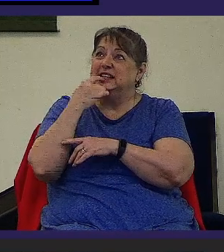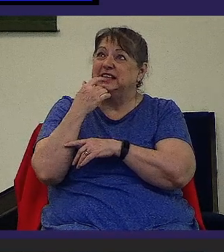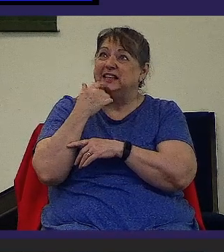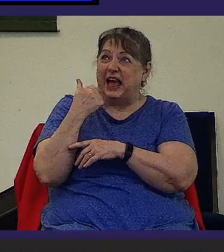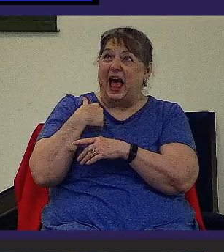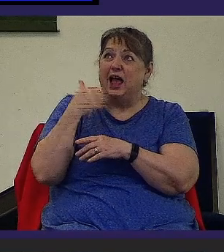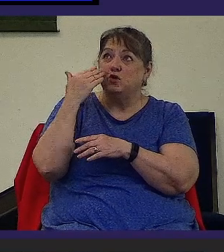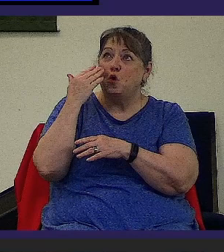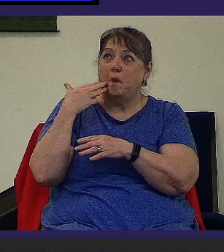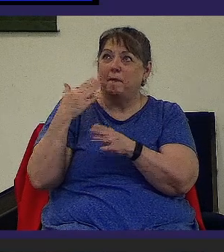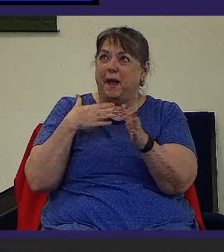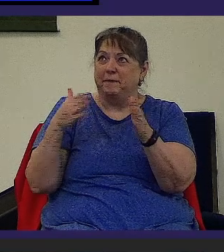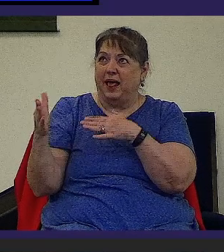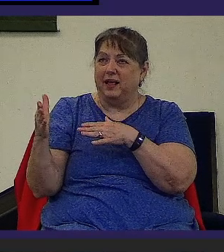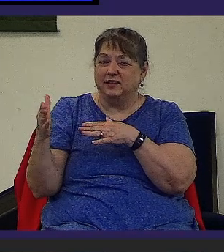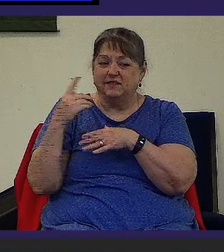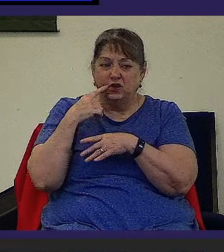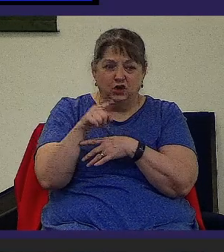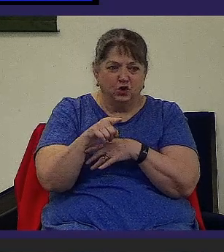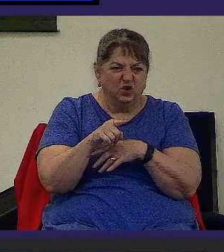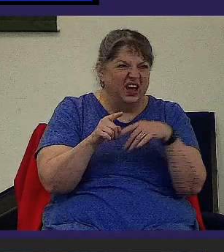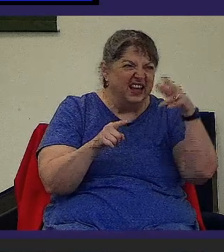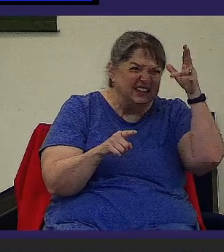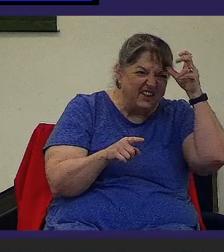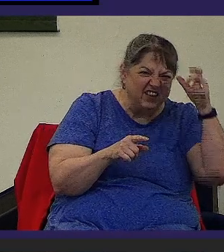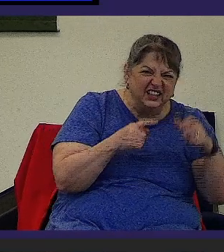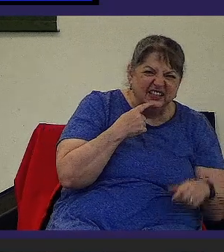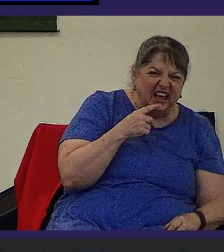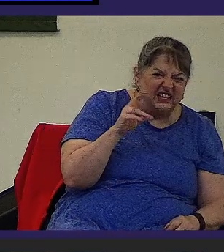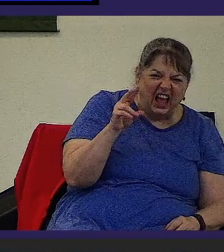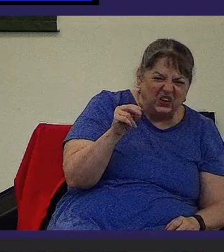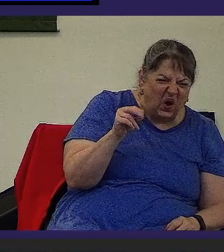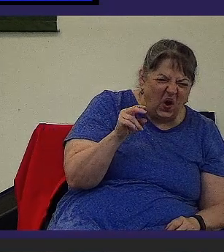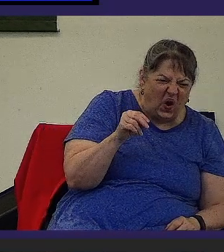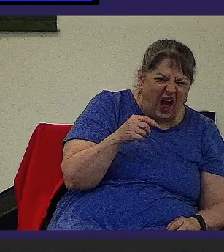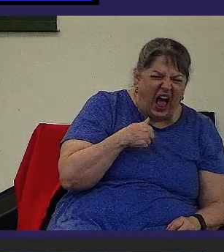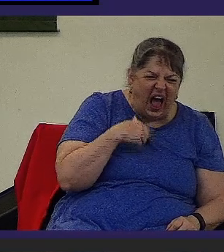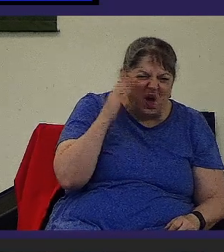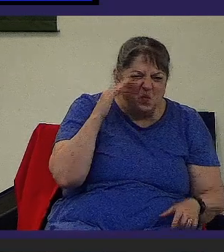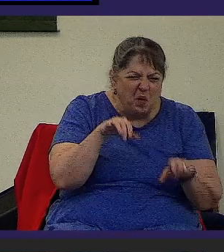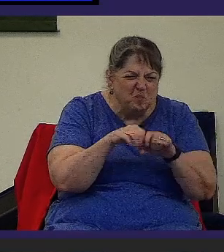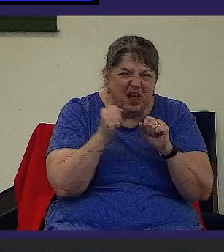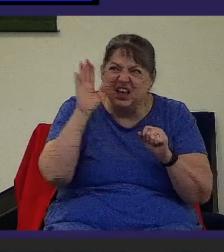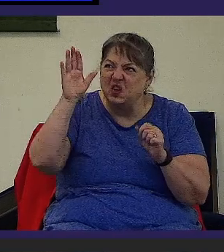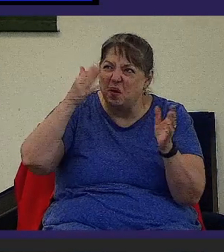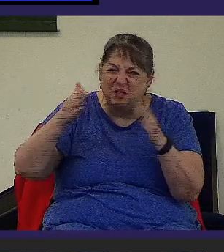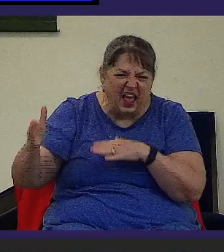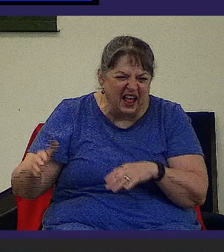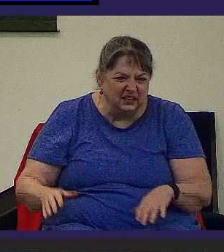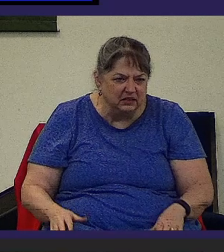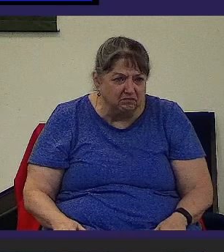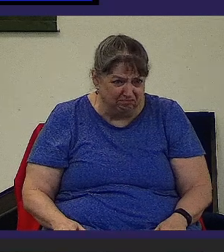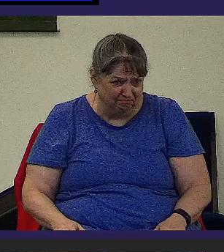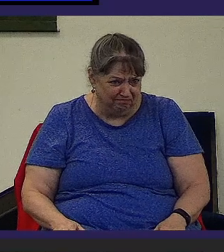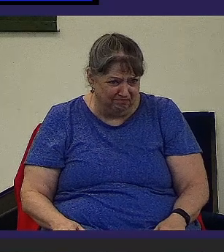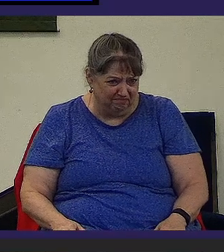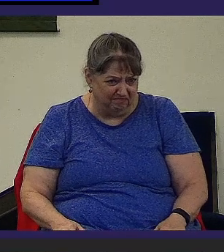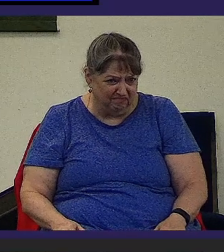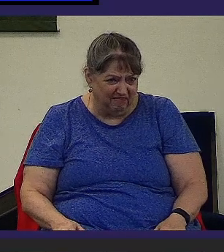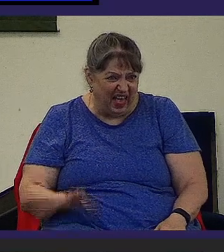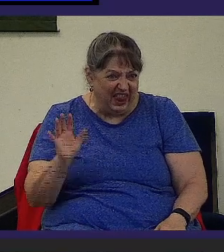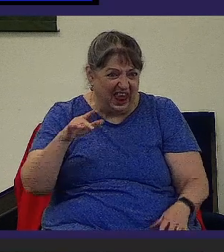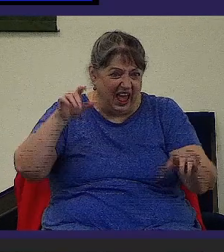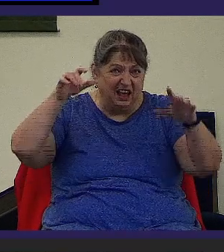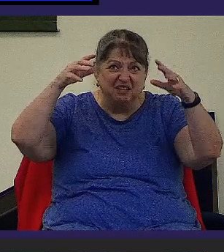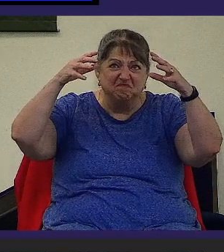says yeah that's what you think god says i know how to get you there the devil says that's what you think over my dead